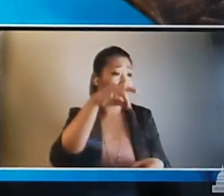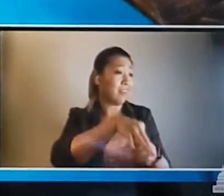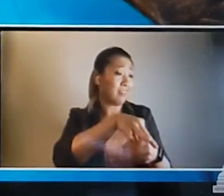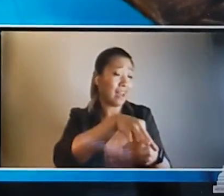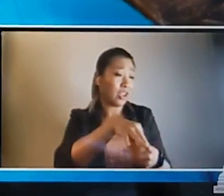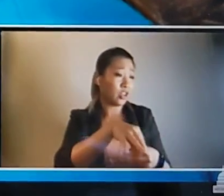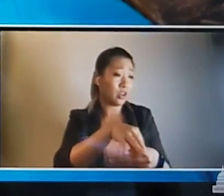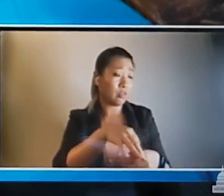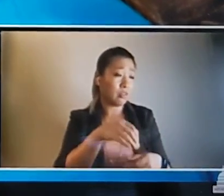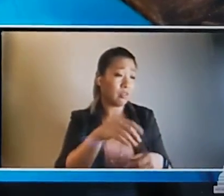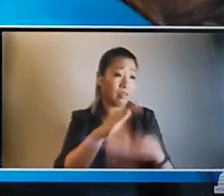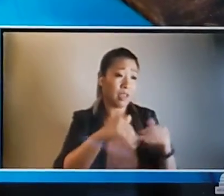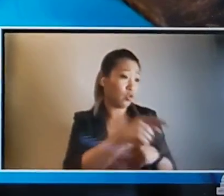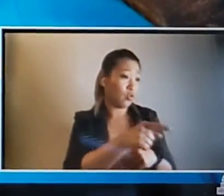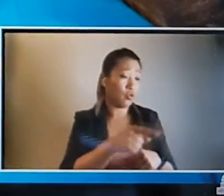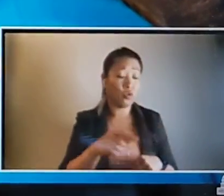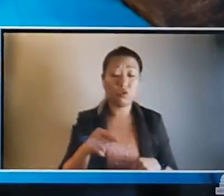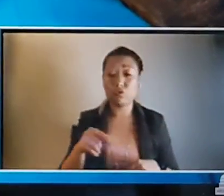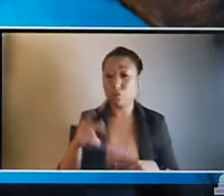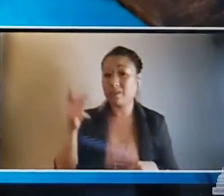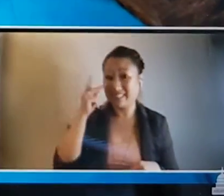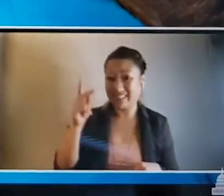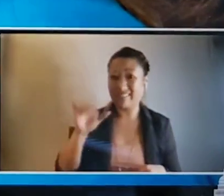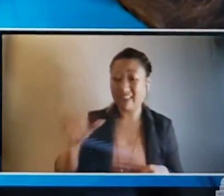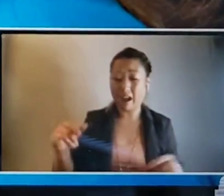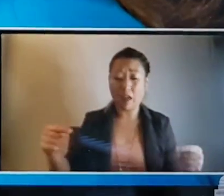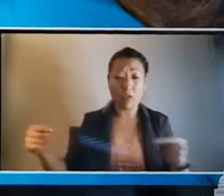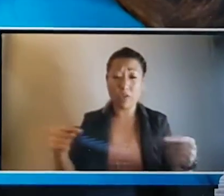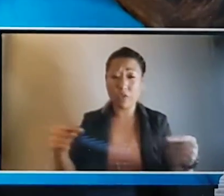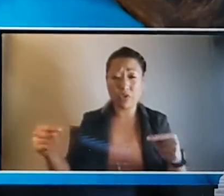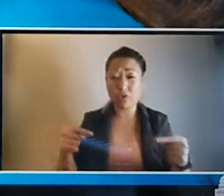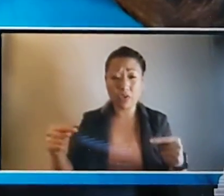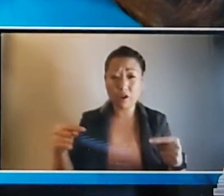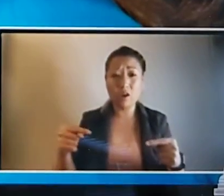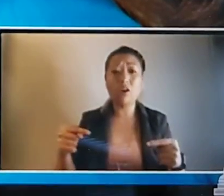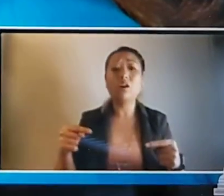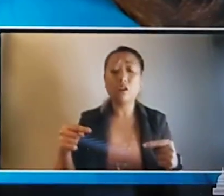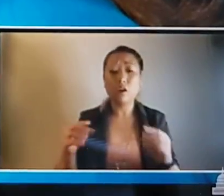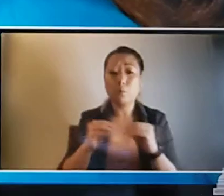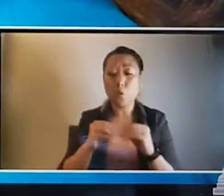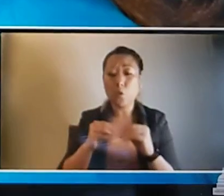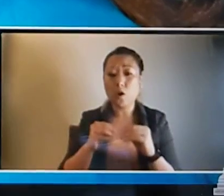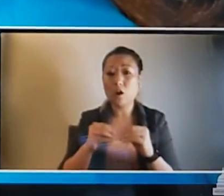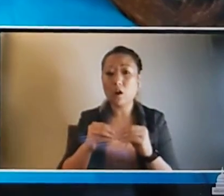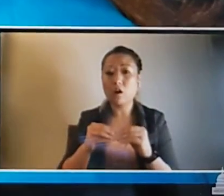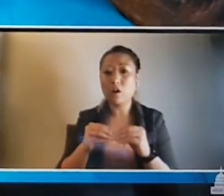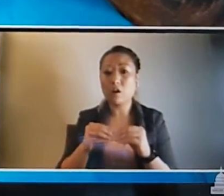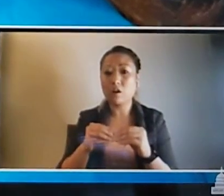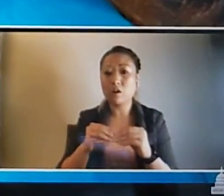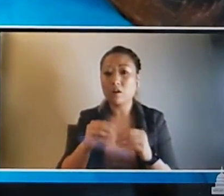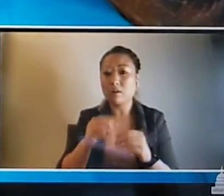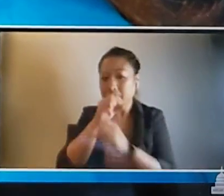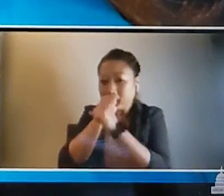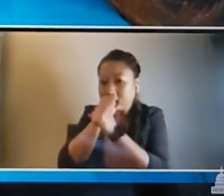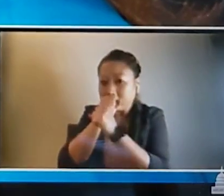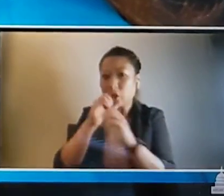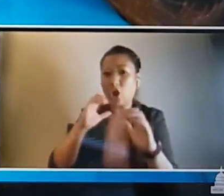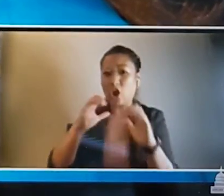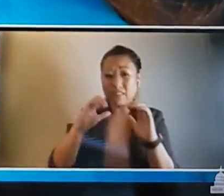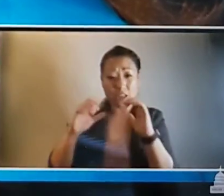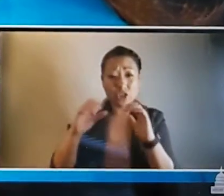of Kevin McCarthy and the president having basically a swearing conversation. That's when the swearing commenced, because the president was basically